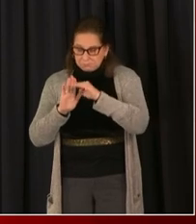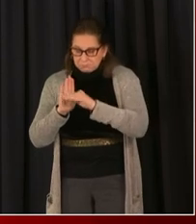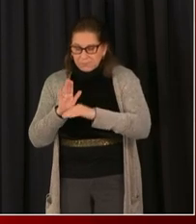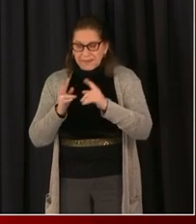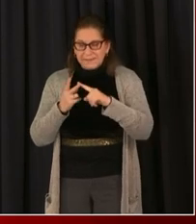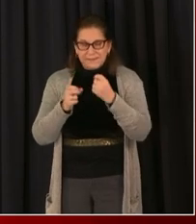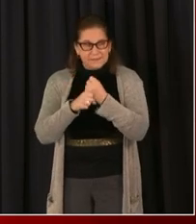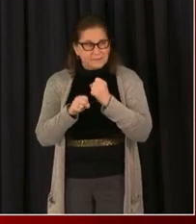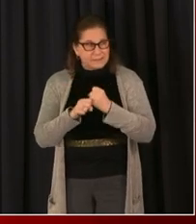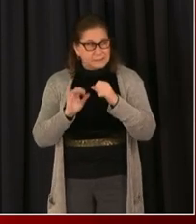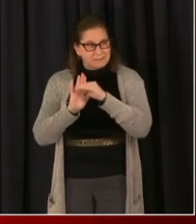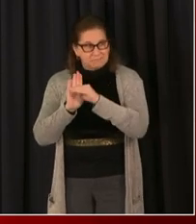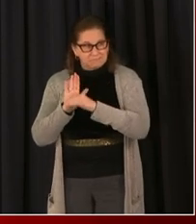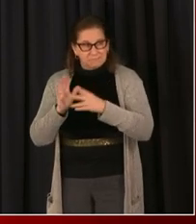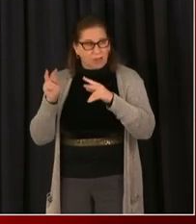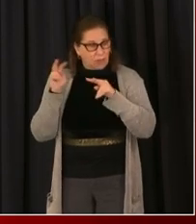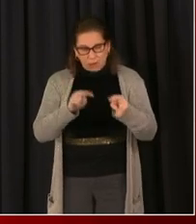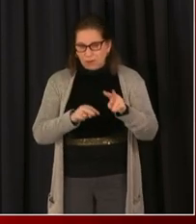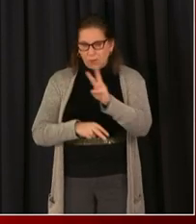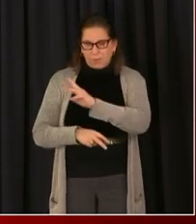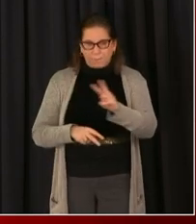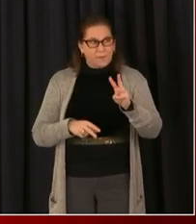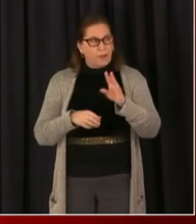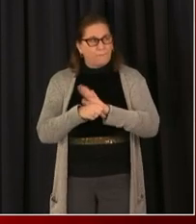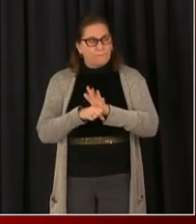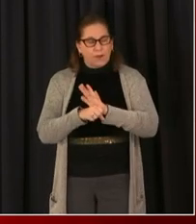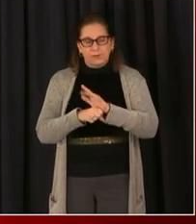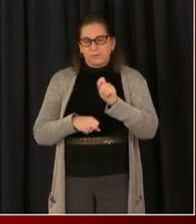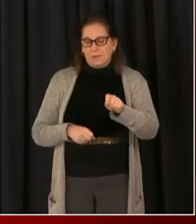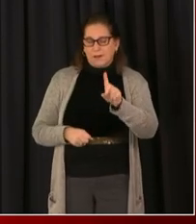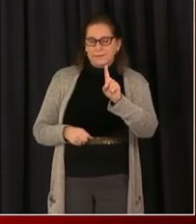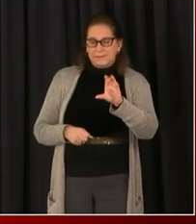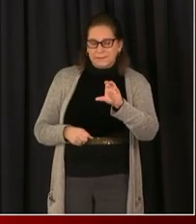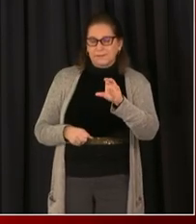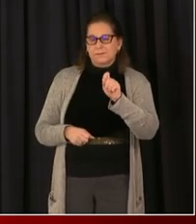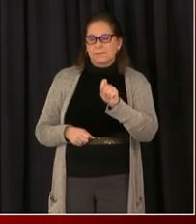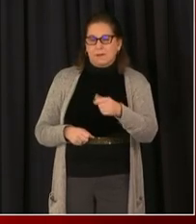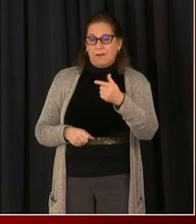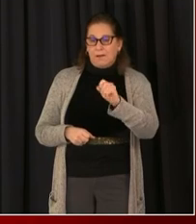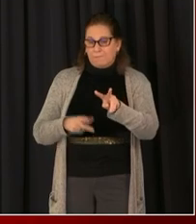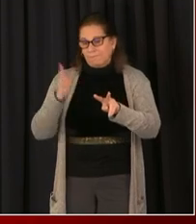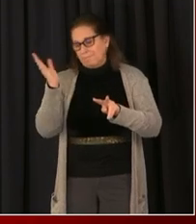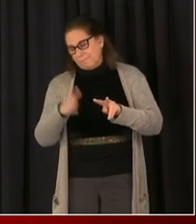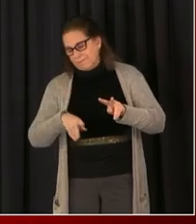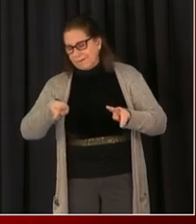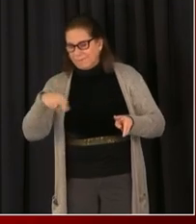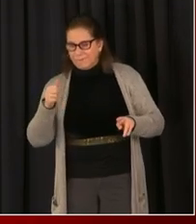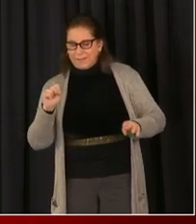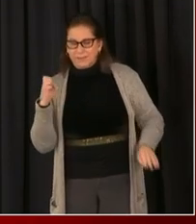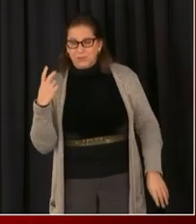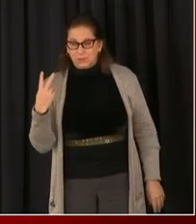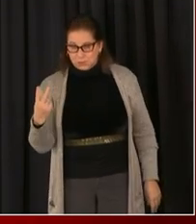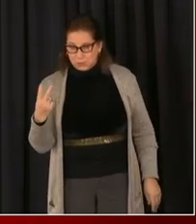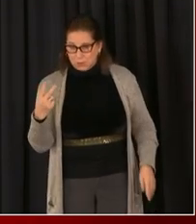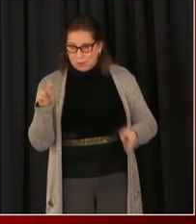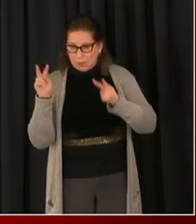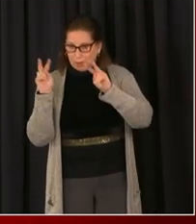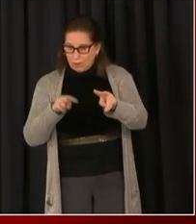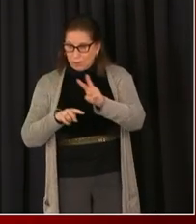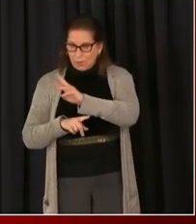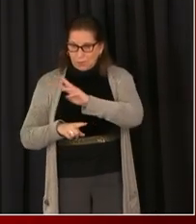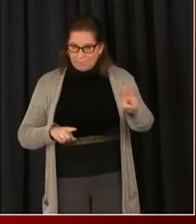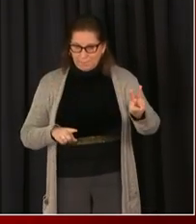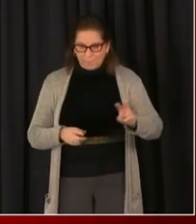coronavirus.dc.gov /phase 2. In addition, you will find guidance from the Department of Health related